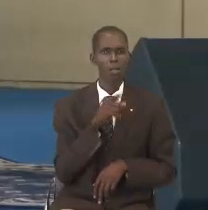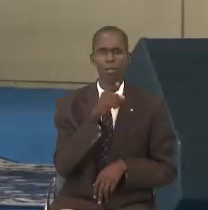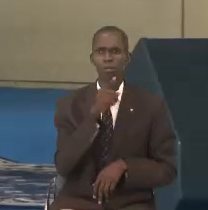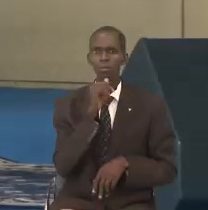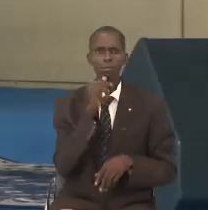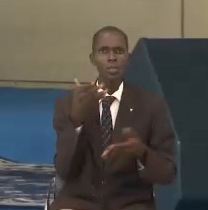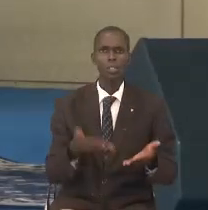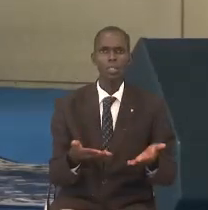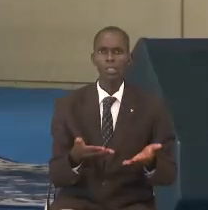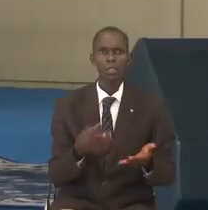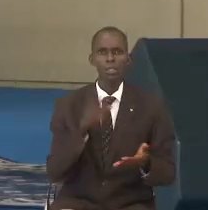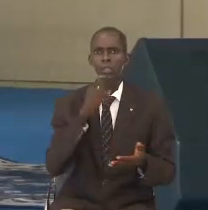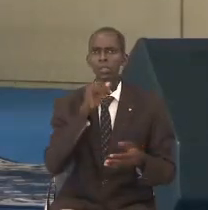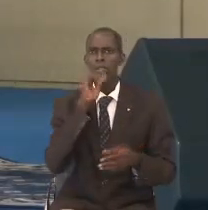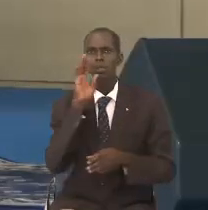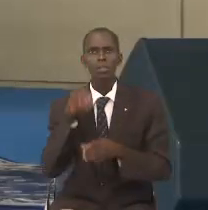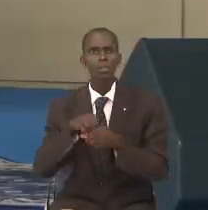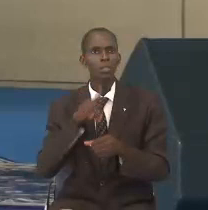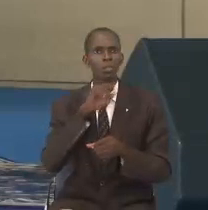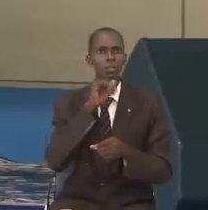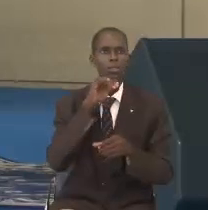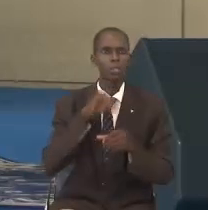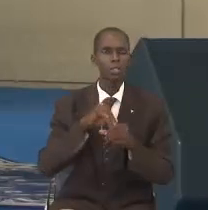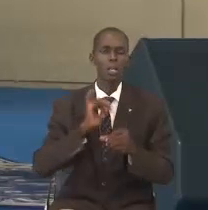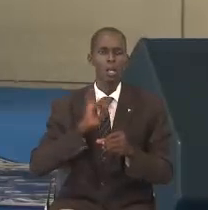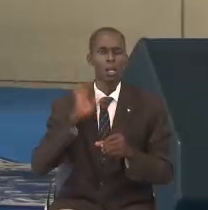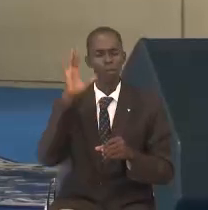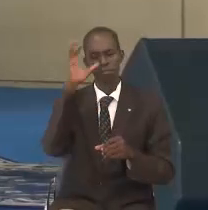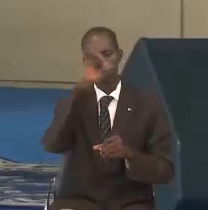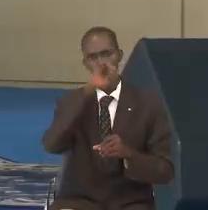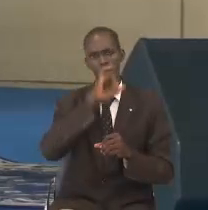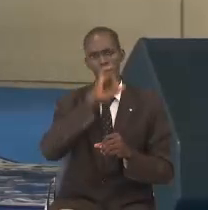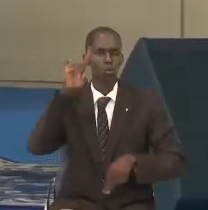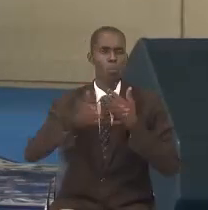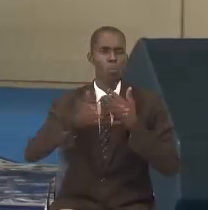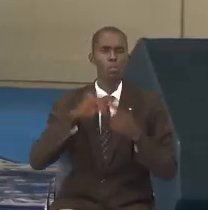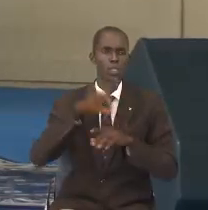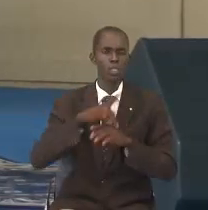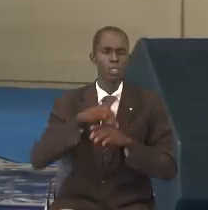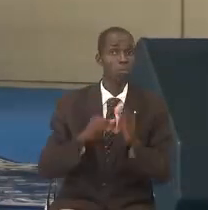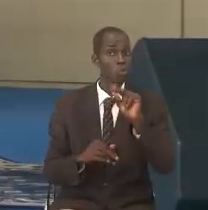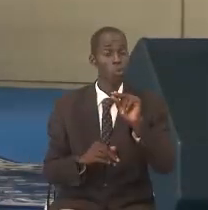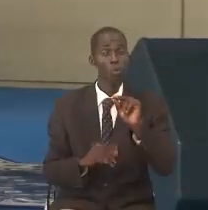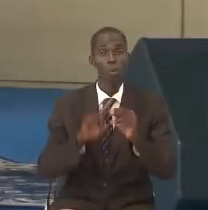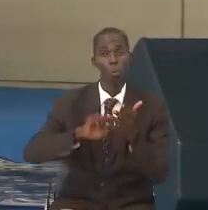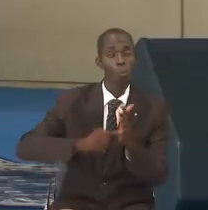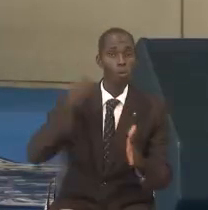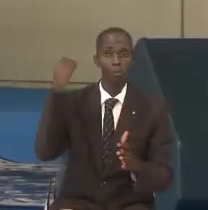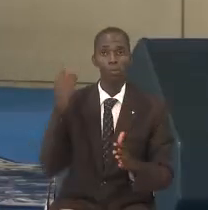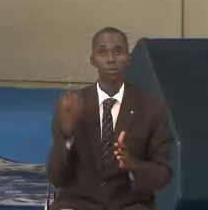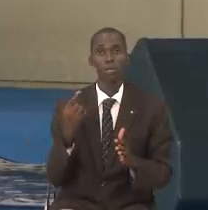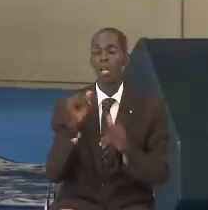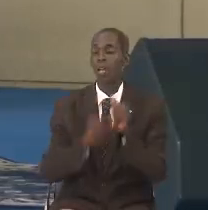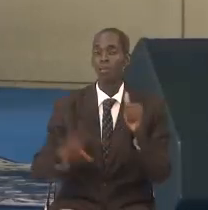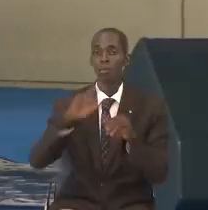so is not here. So and so is not here. Let me go back again. One rapture. One rapture all over the